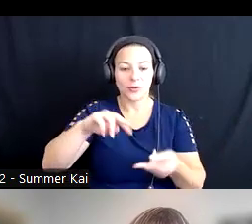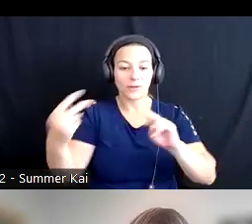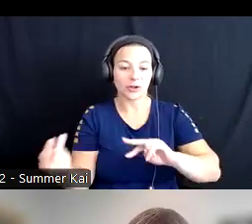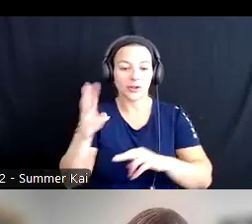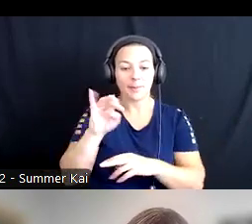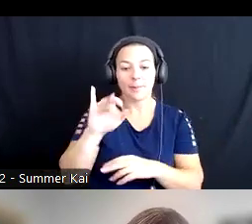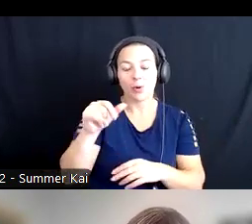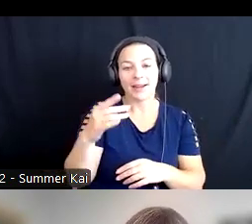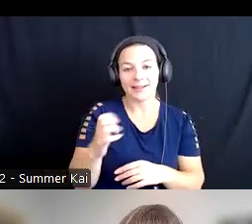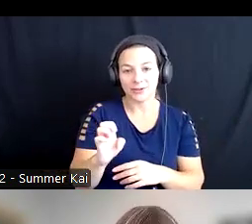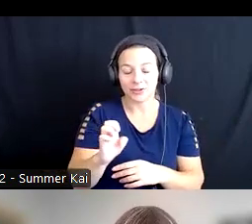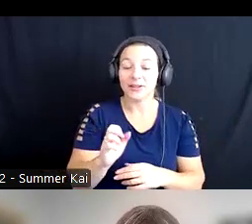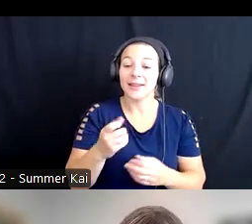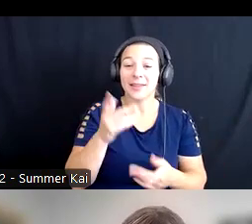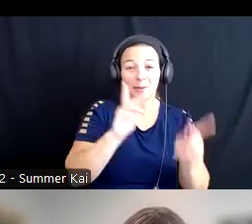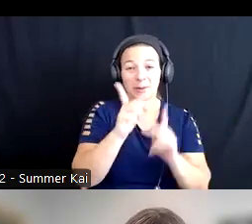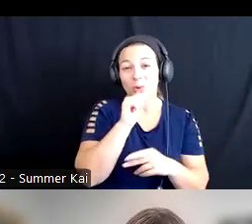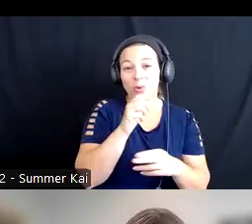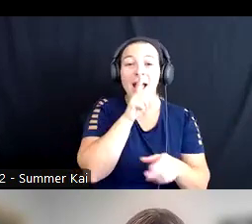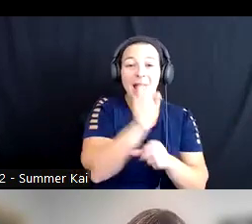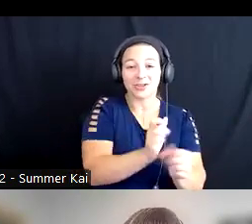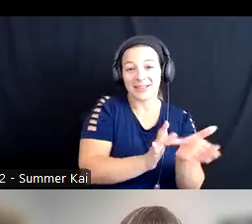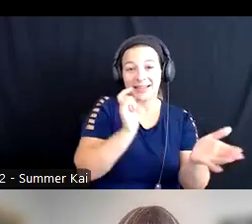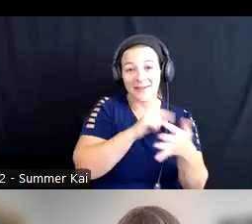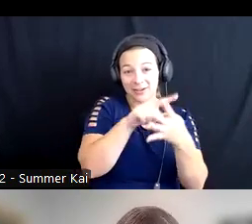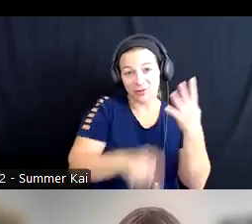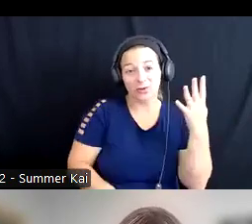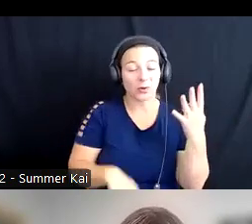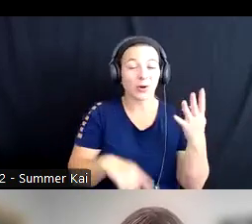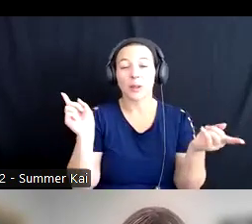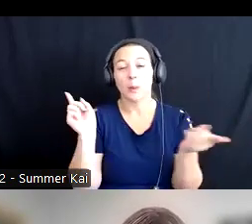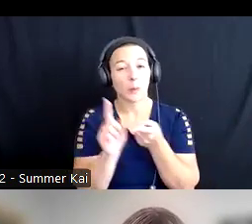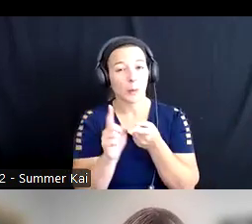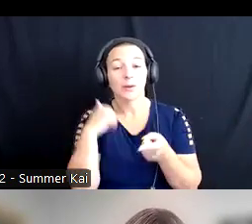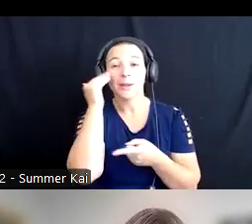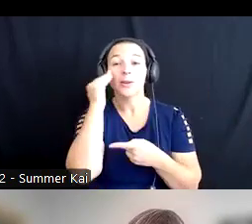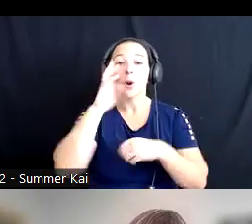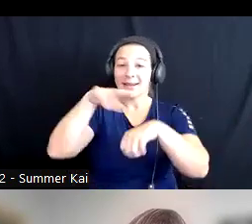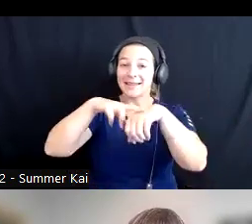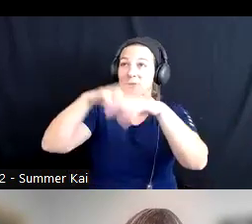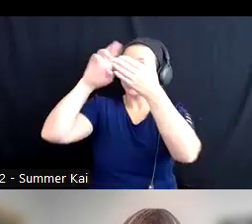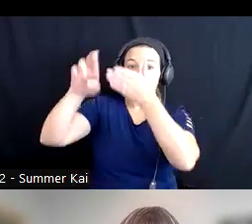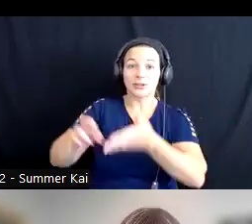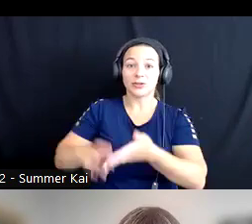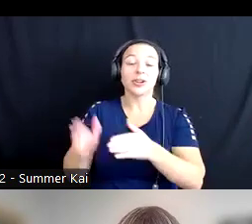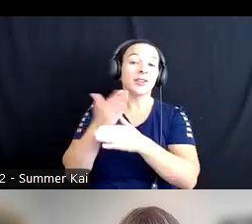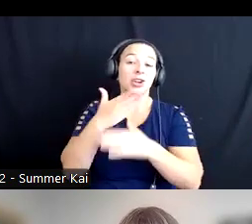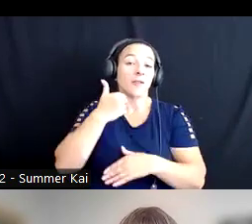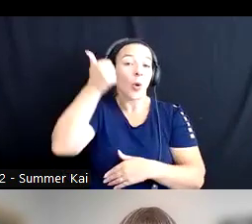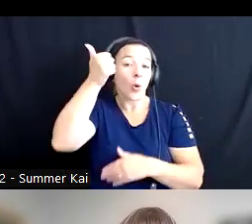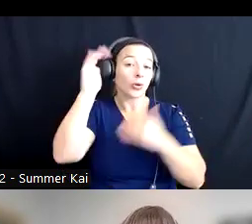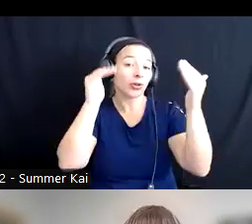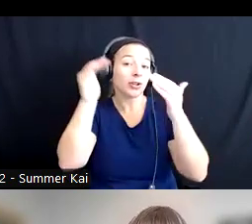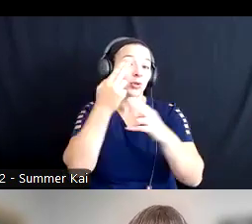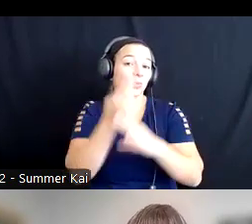currently utilize these products is very small. And we also know from national level research that the share of older adults who use these products is small.